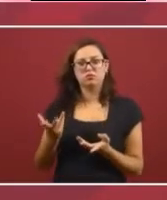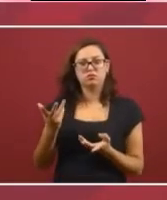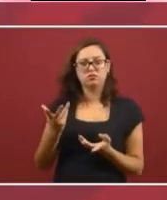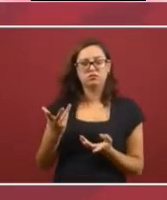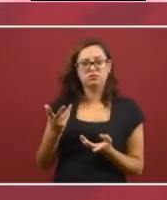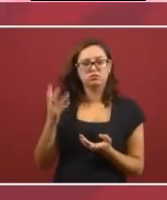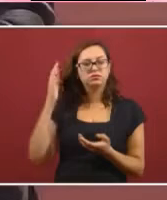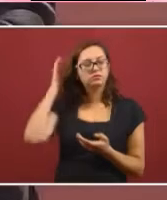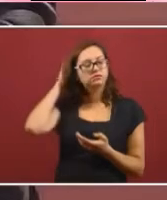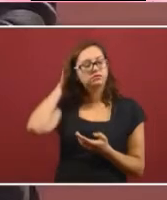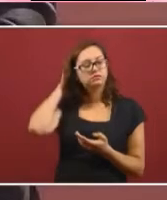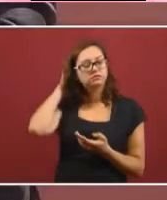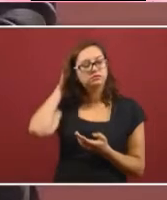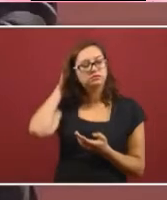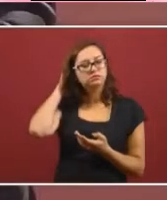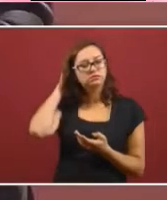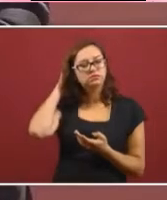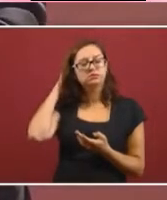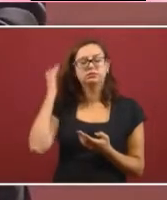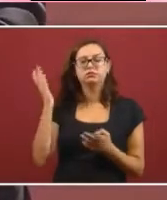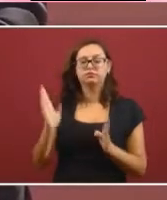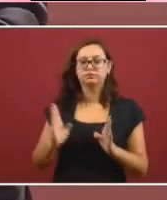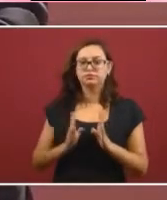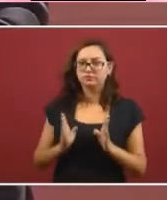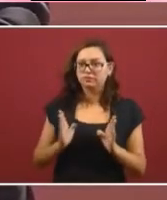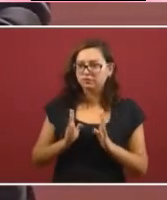oficiales, even the officials. Los mandos,